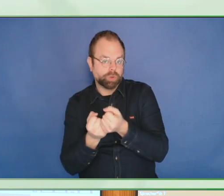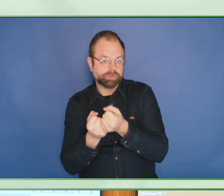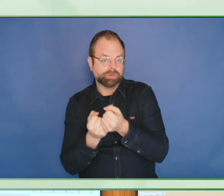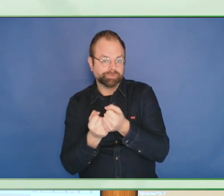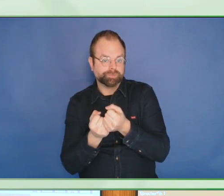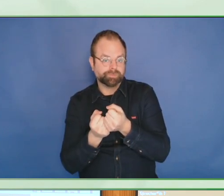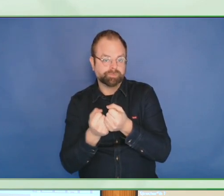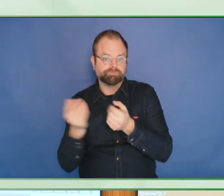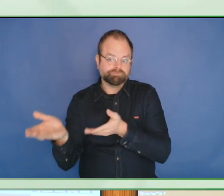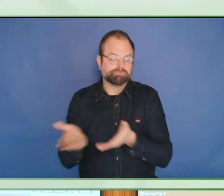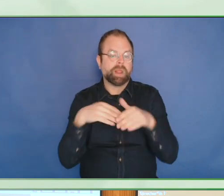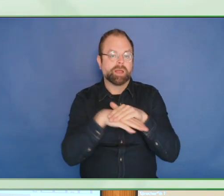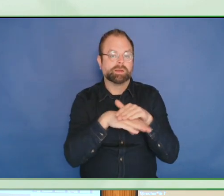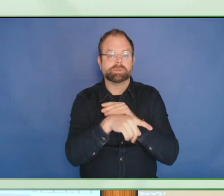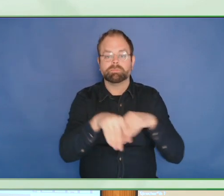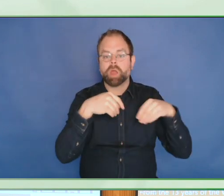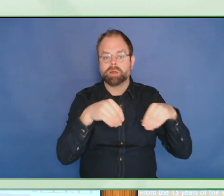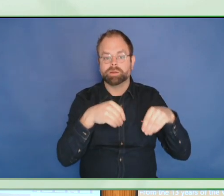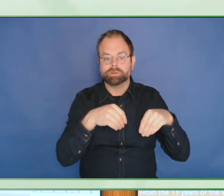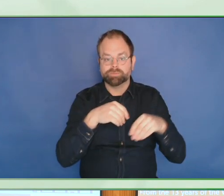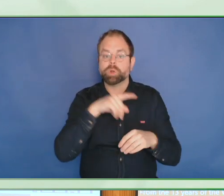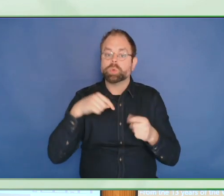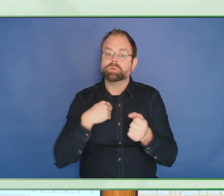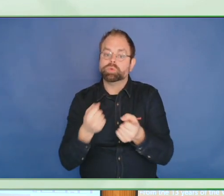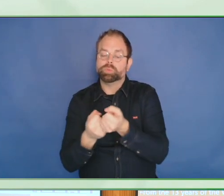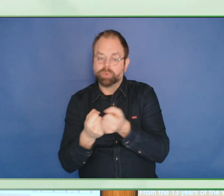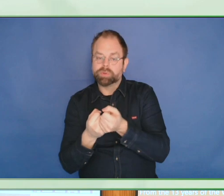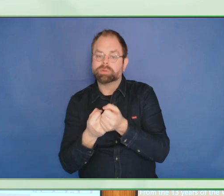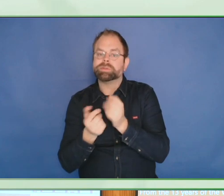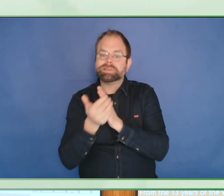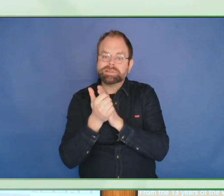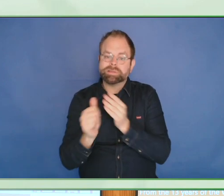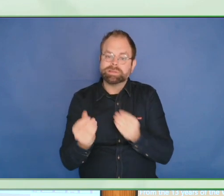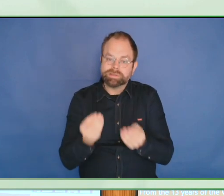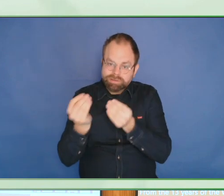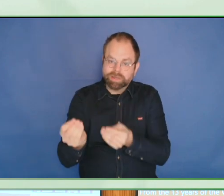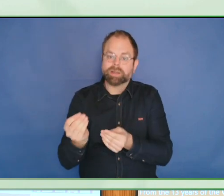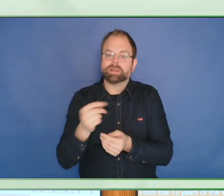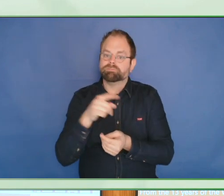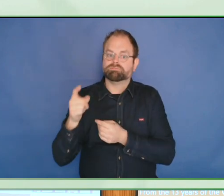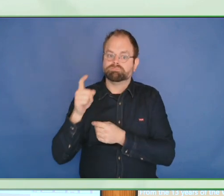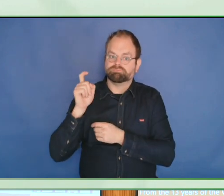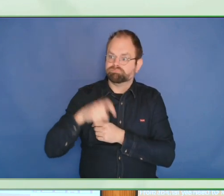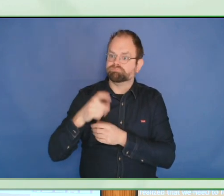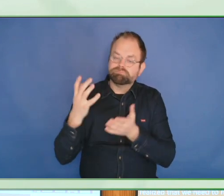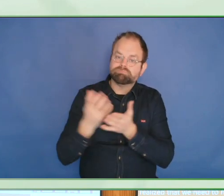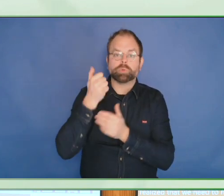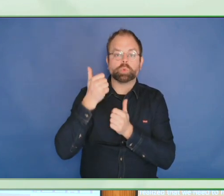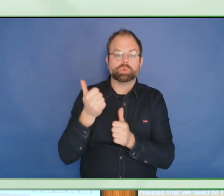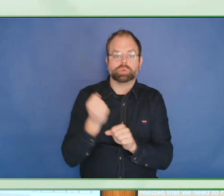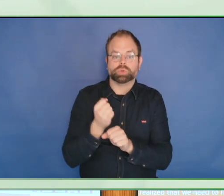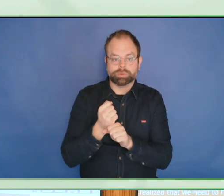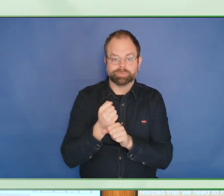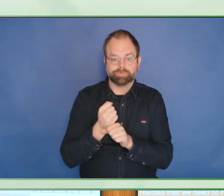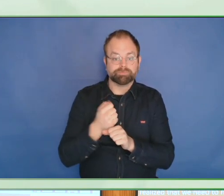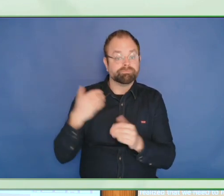focused effort for women with disabilities, which is why we launched the WeDo initiative, which stands for